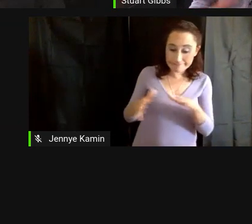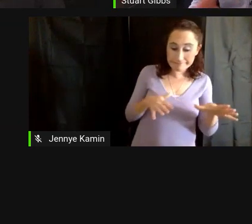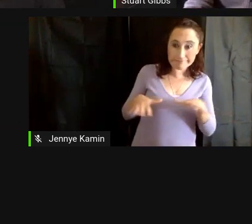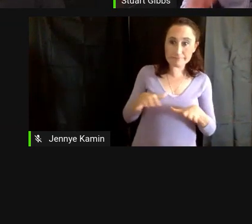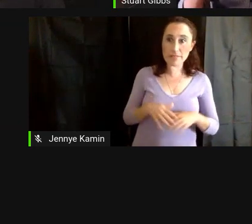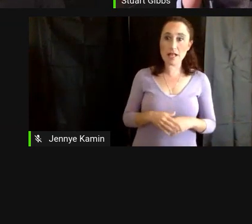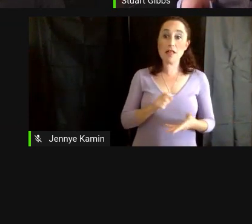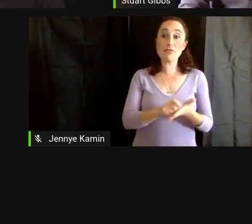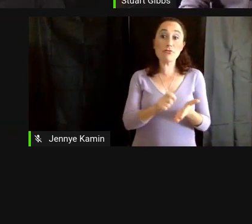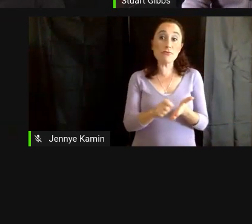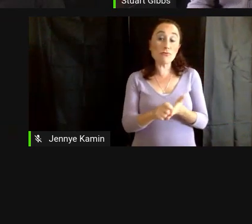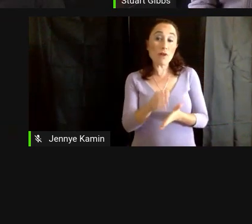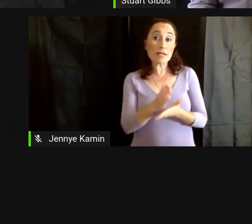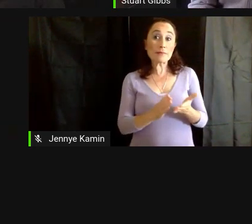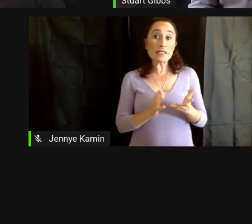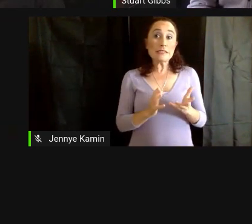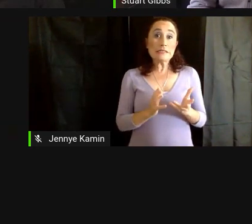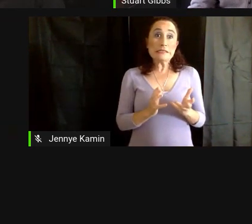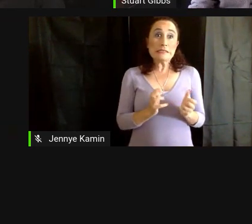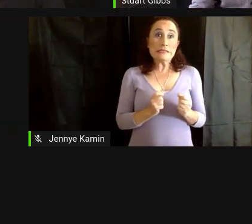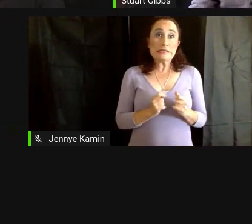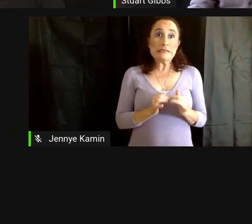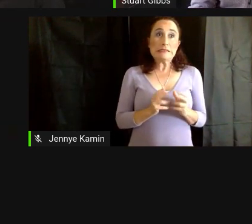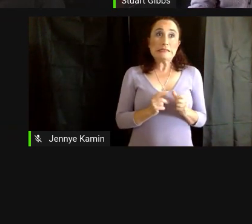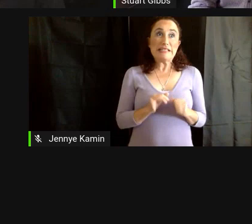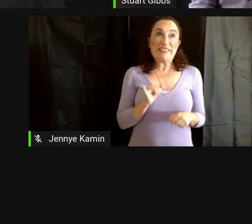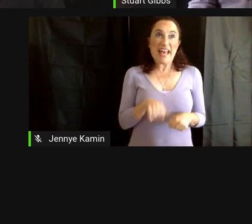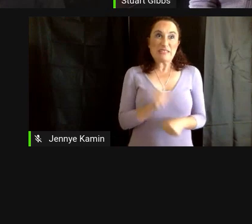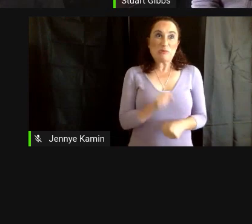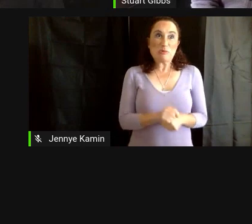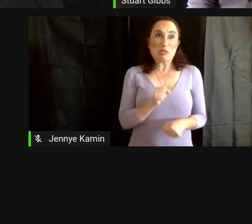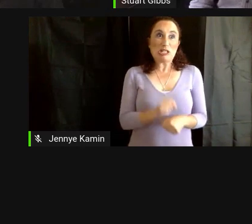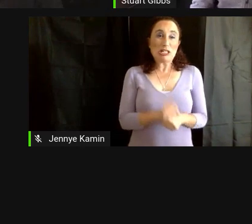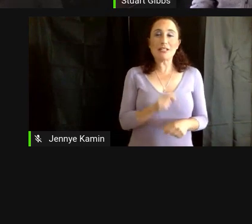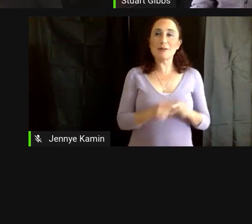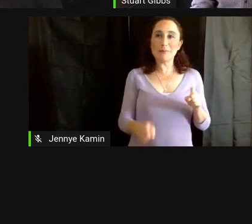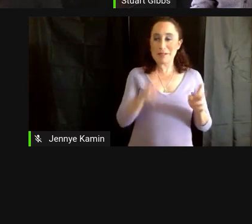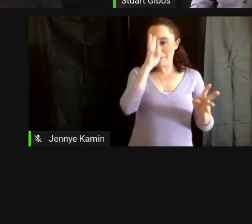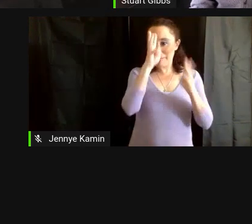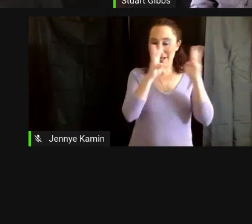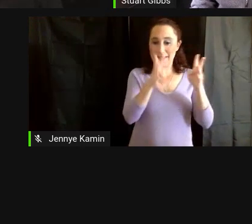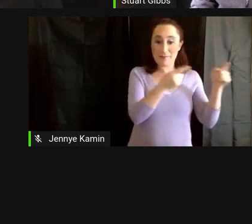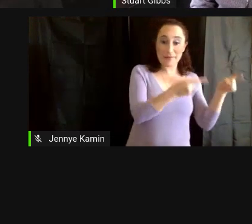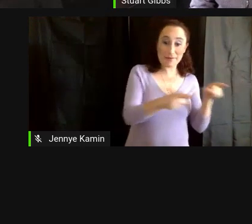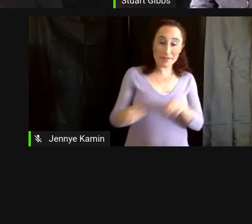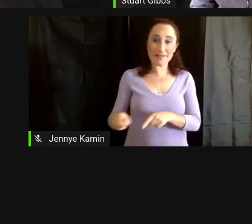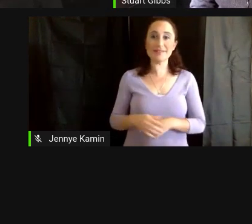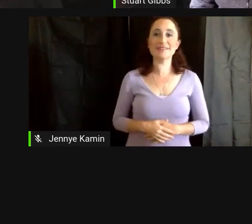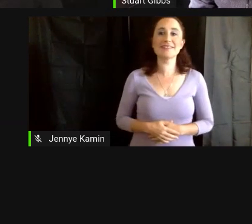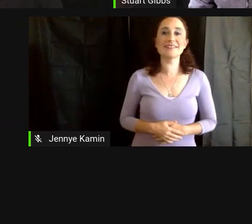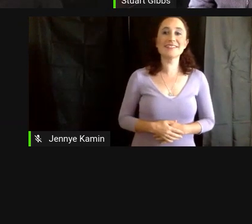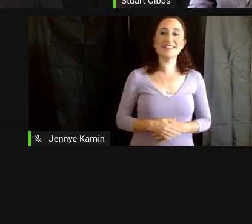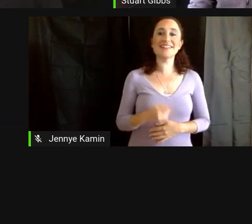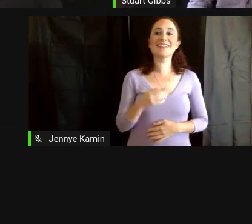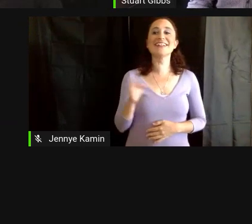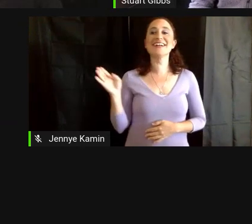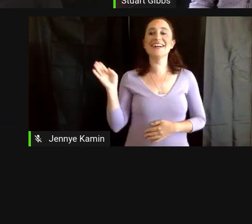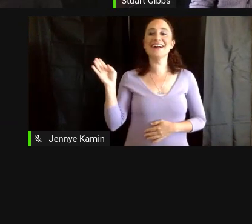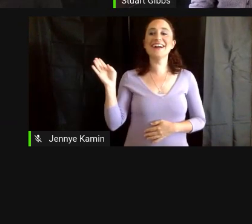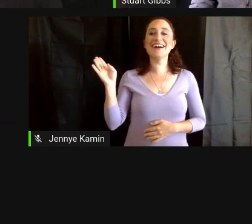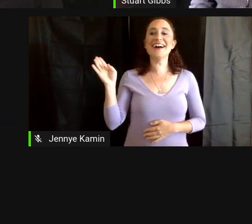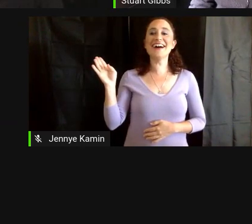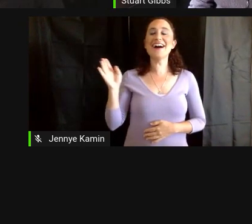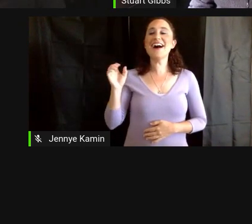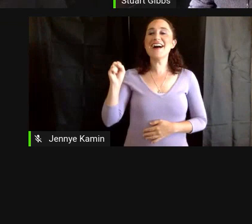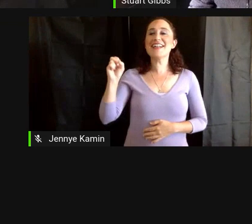the writing part is like, that's work. You know? Yeah. I prefer just to plot all the time and like just